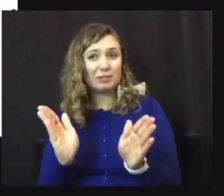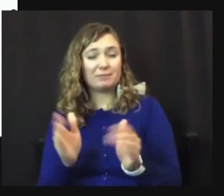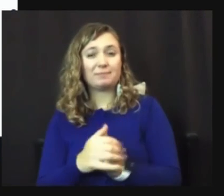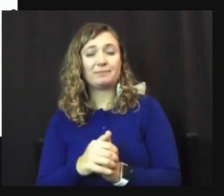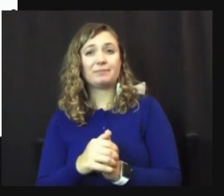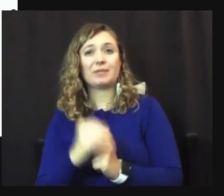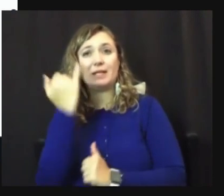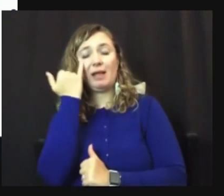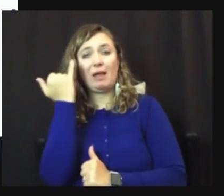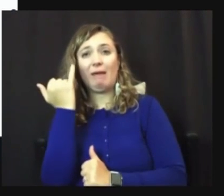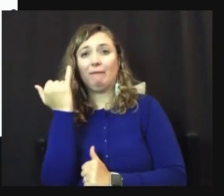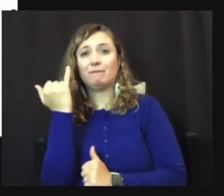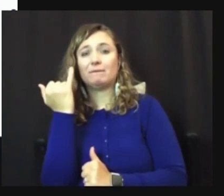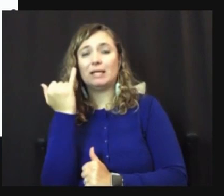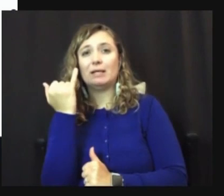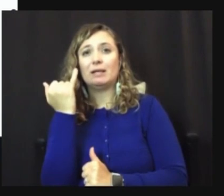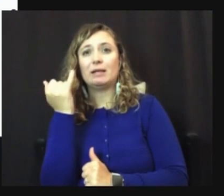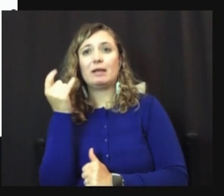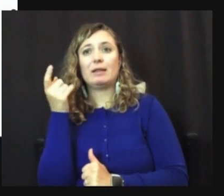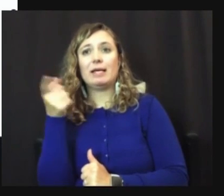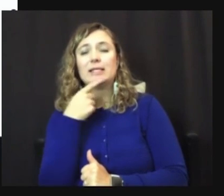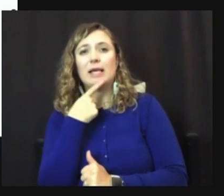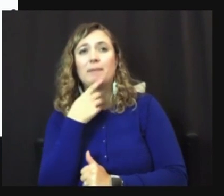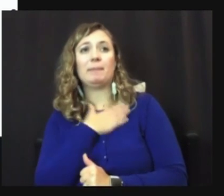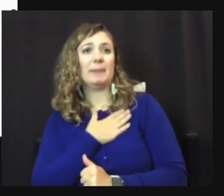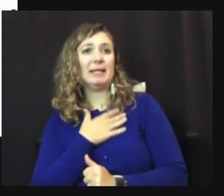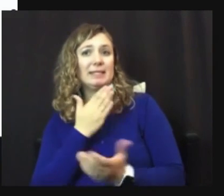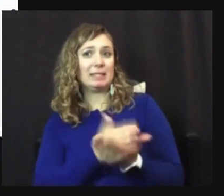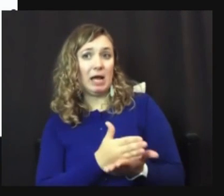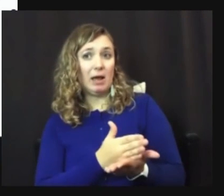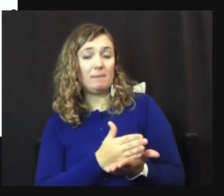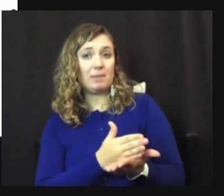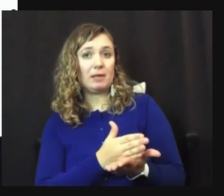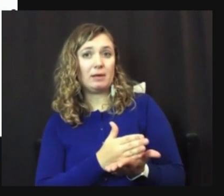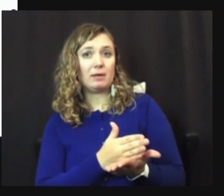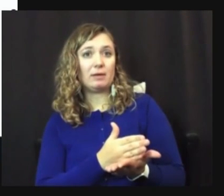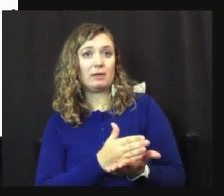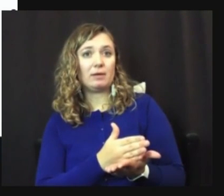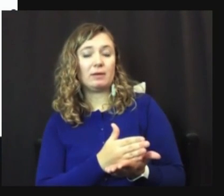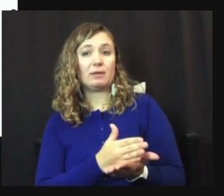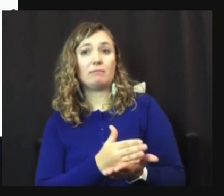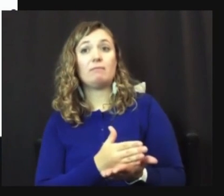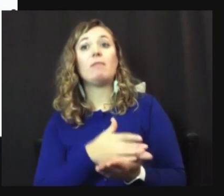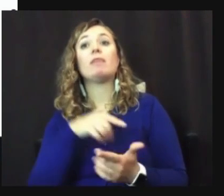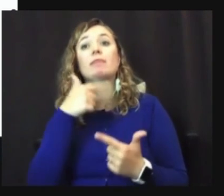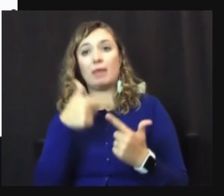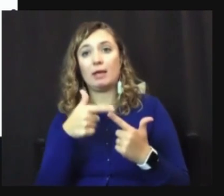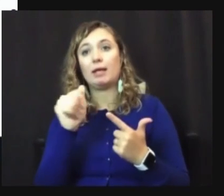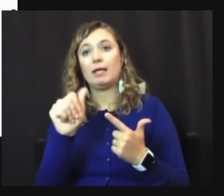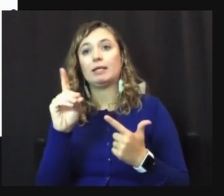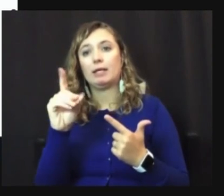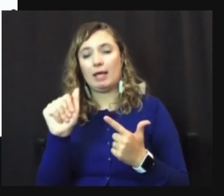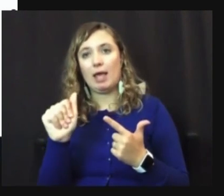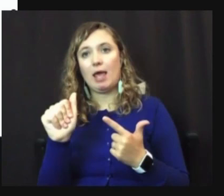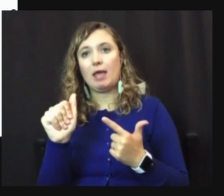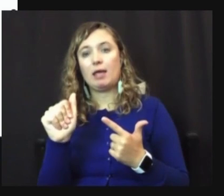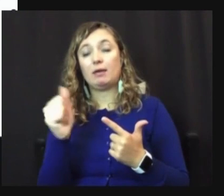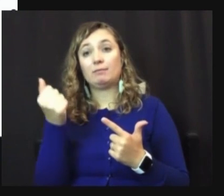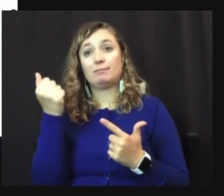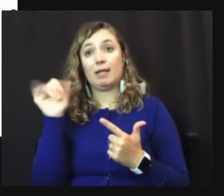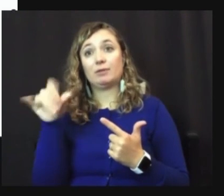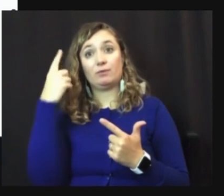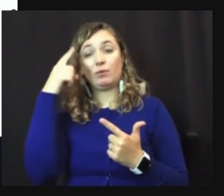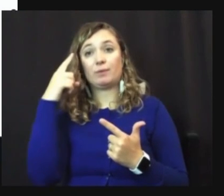you're stimming to please stop, that's what the ADA is for. And I do believe in